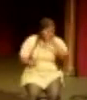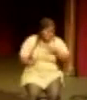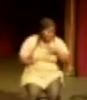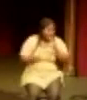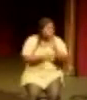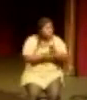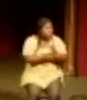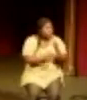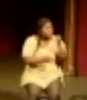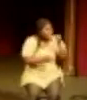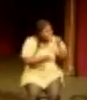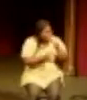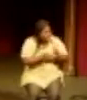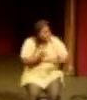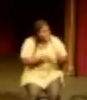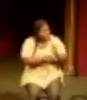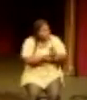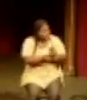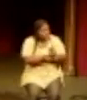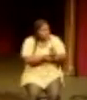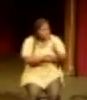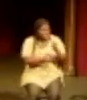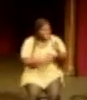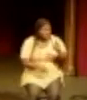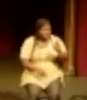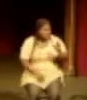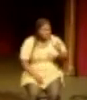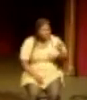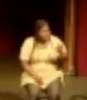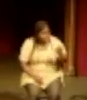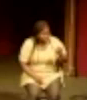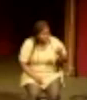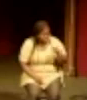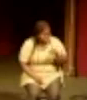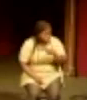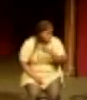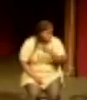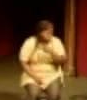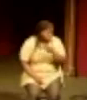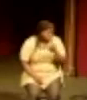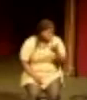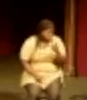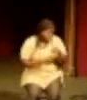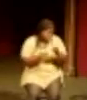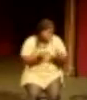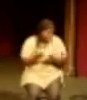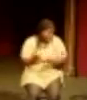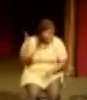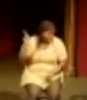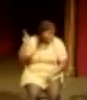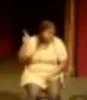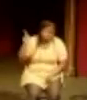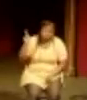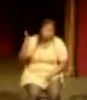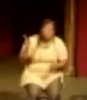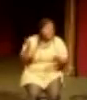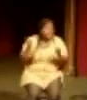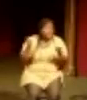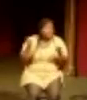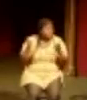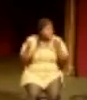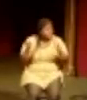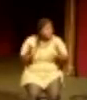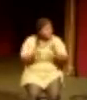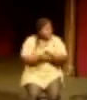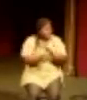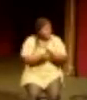on his deathbed, just by chance, happened to be there and filming, and it made this film, Cesar's